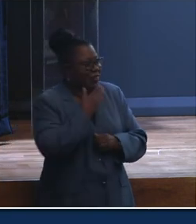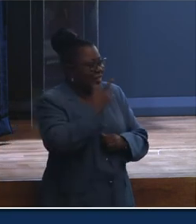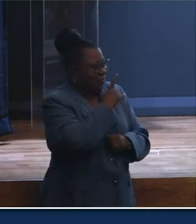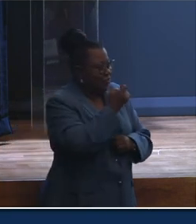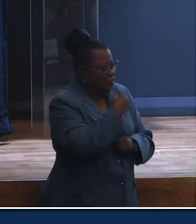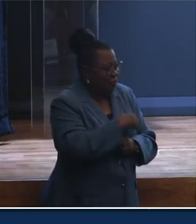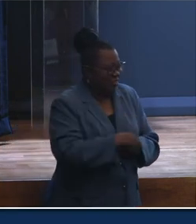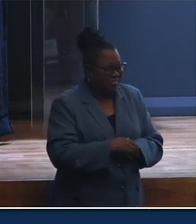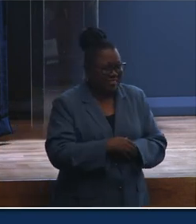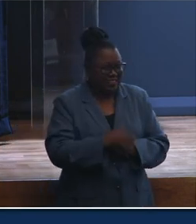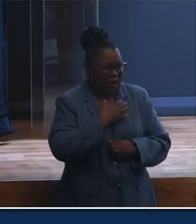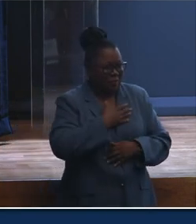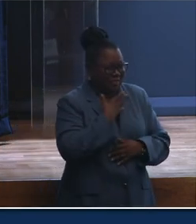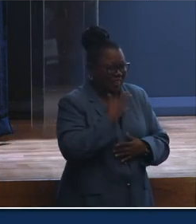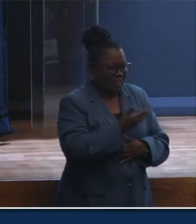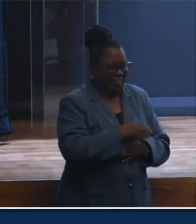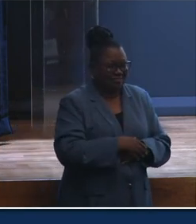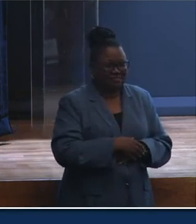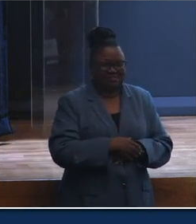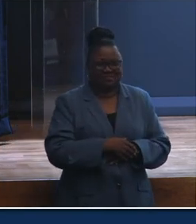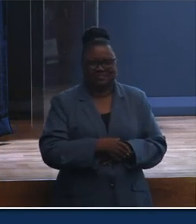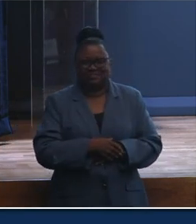for your question. I appreciate it.